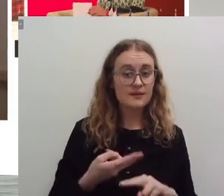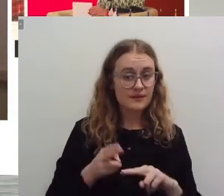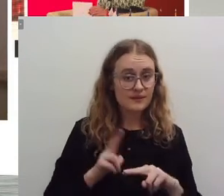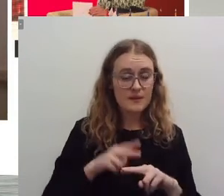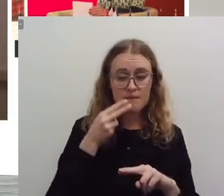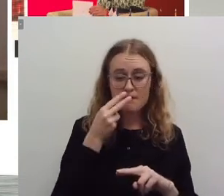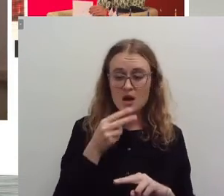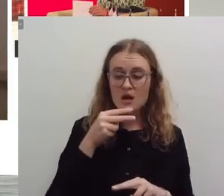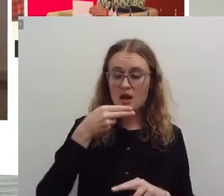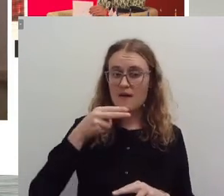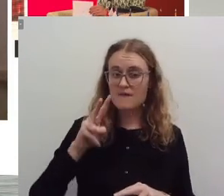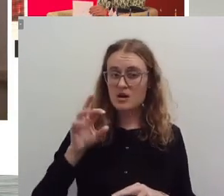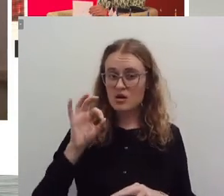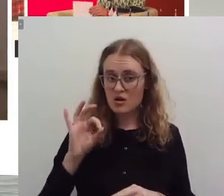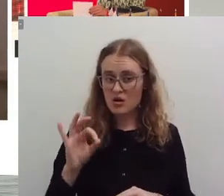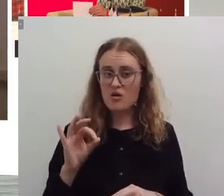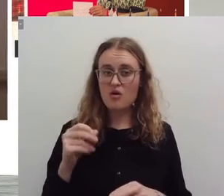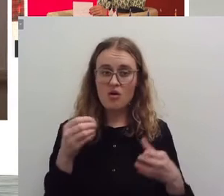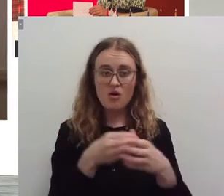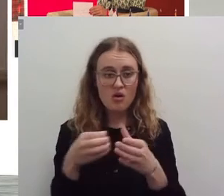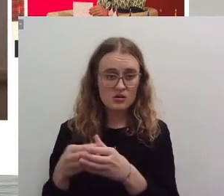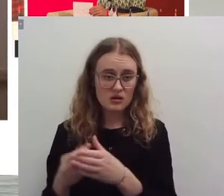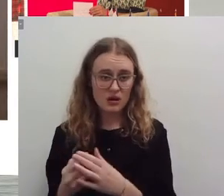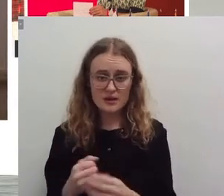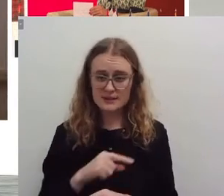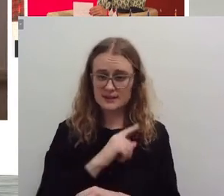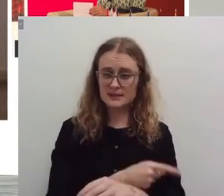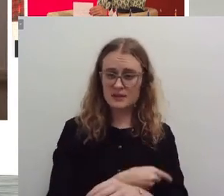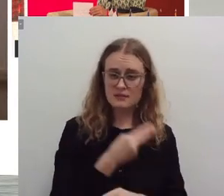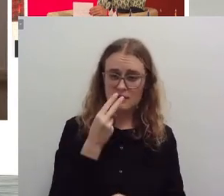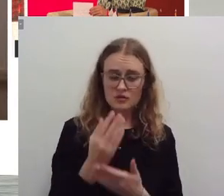sector. So working together